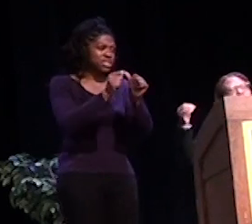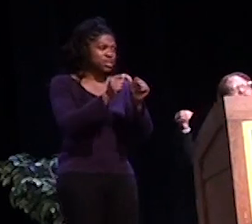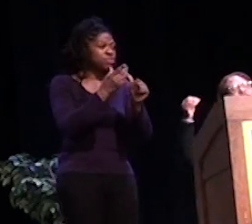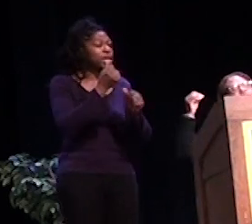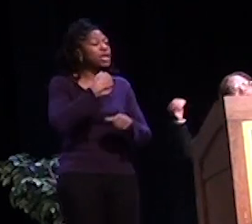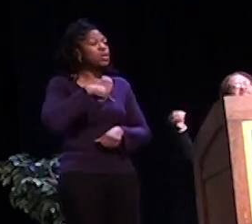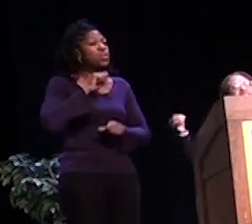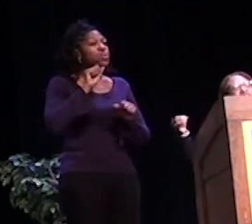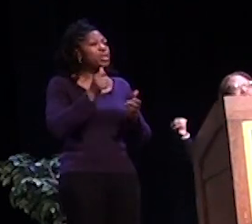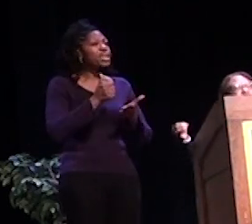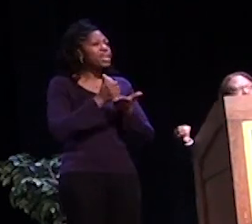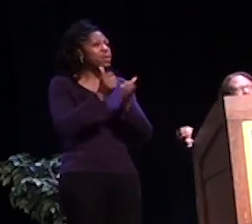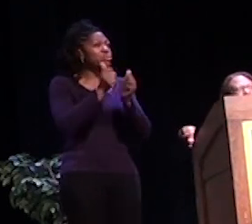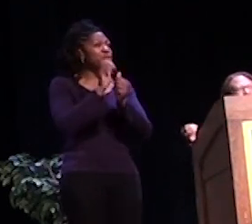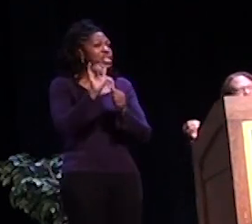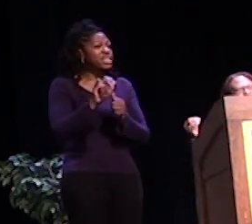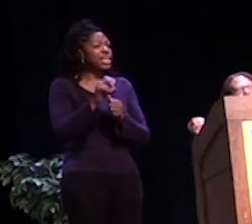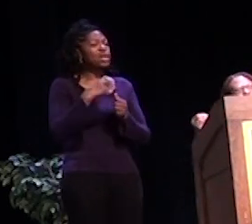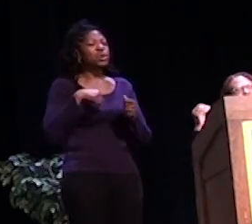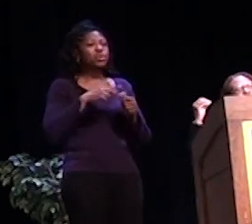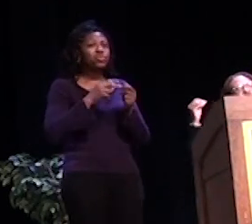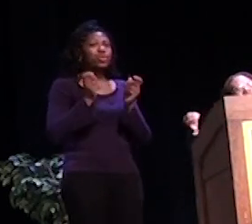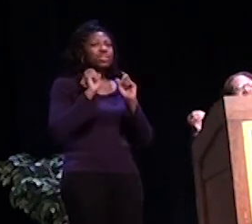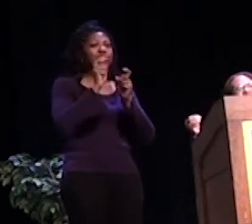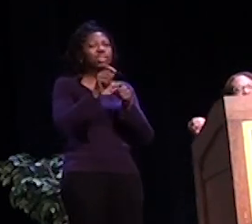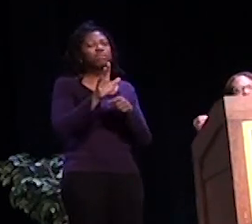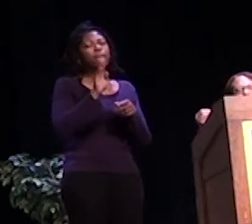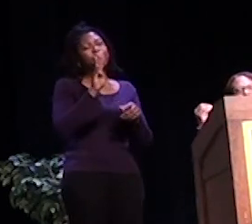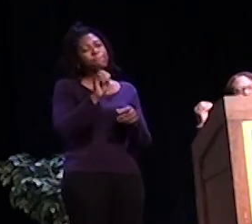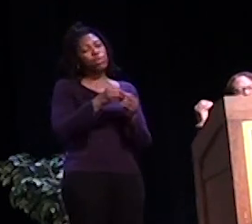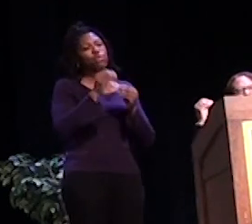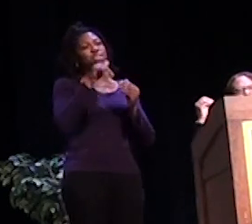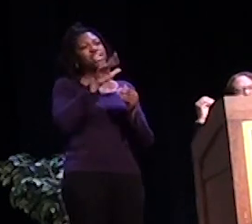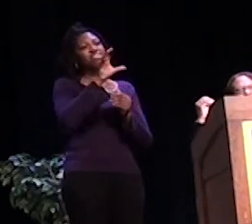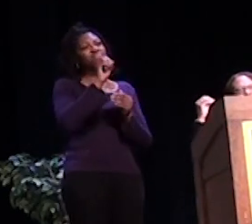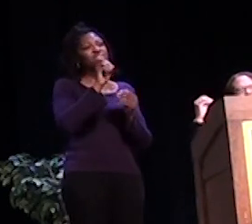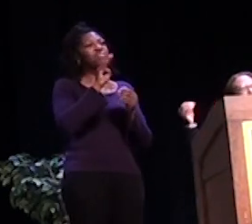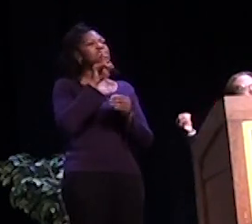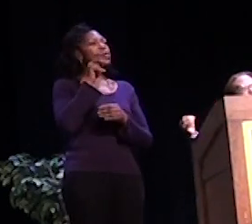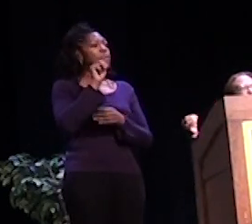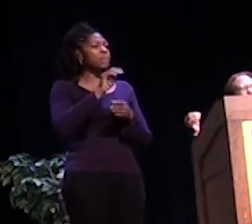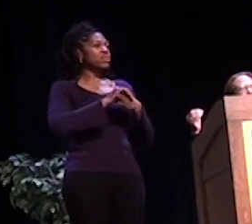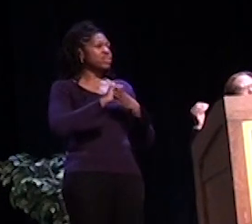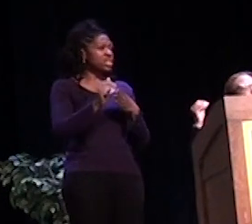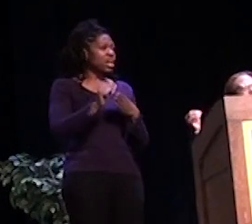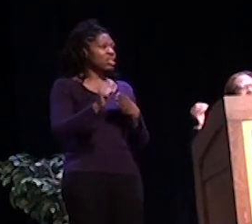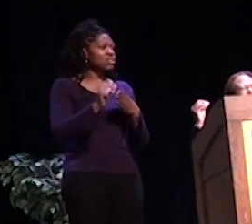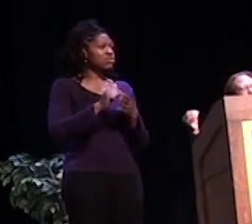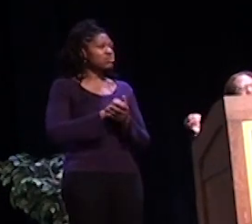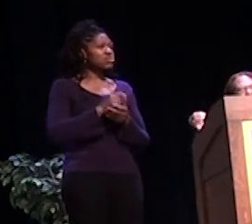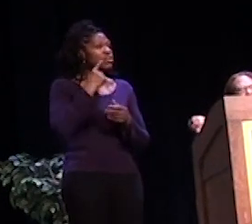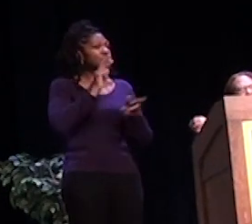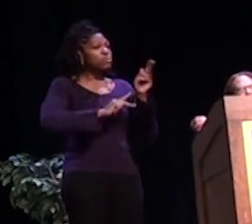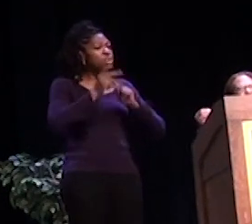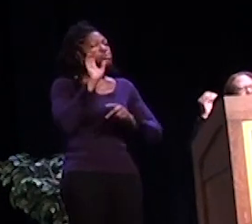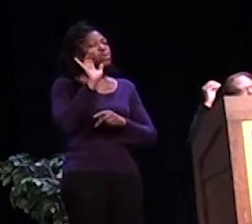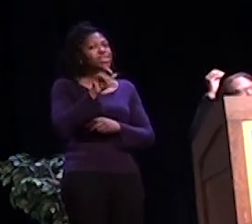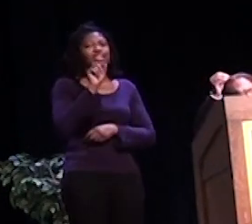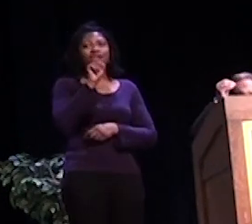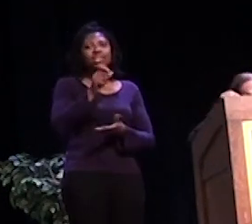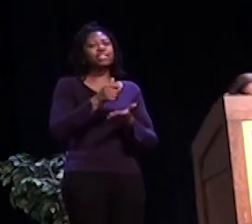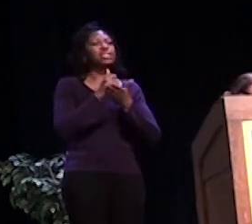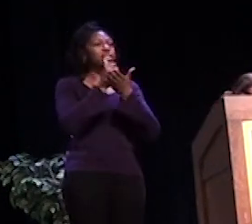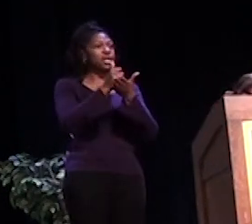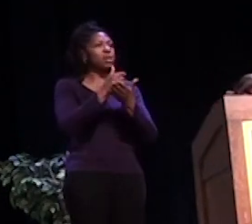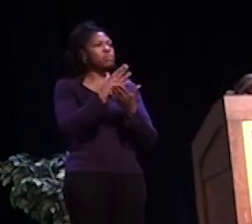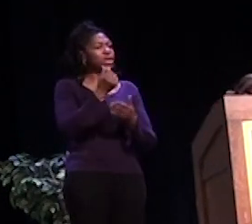deploy $50 billion across this country and increase access to vouchers more than ever before, and we're